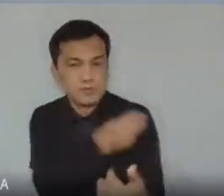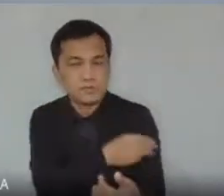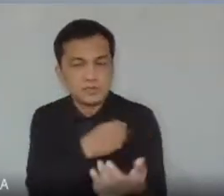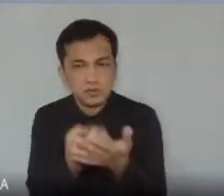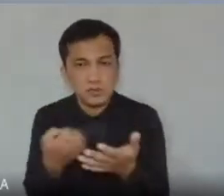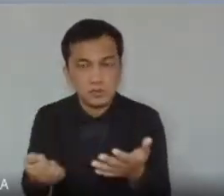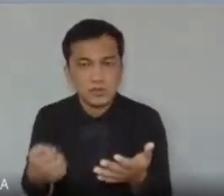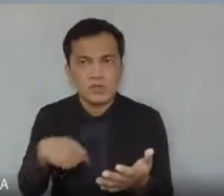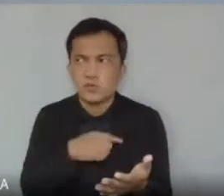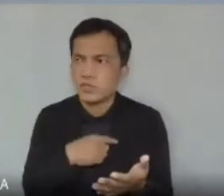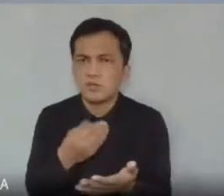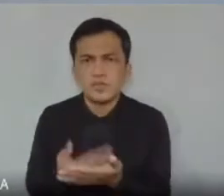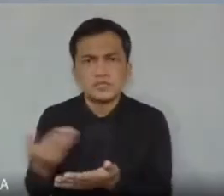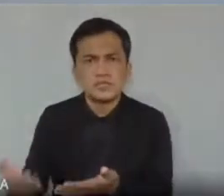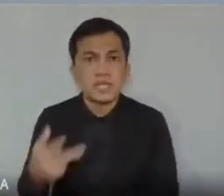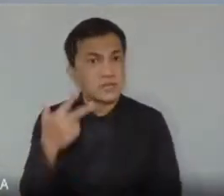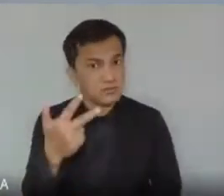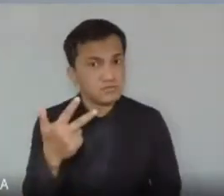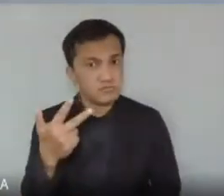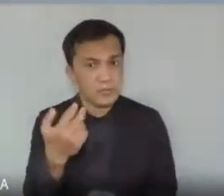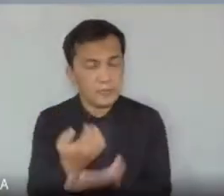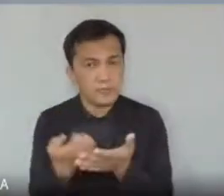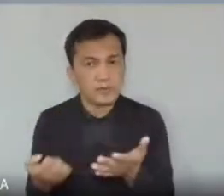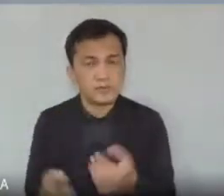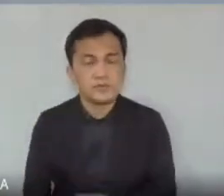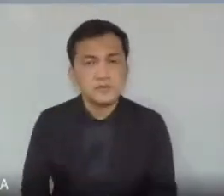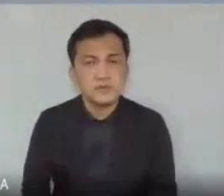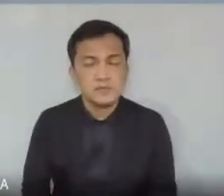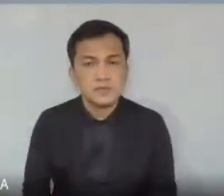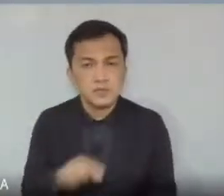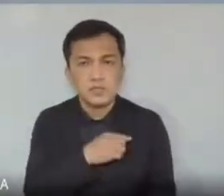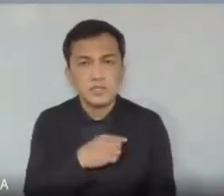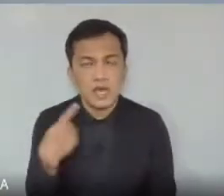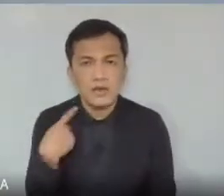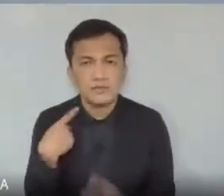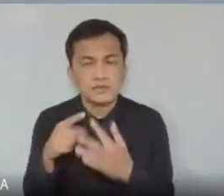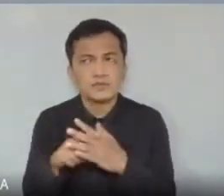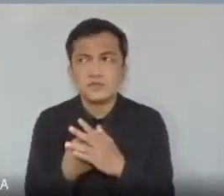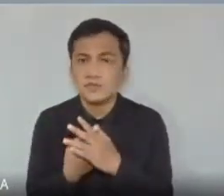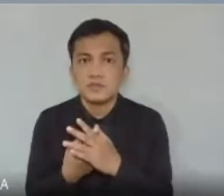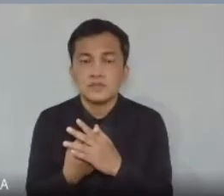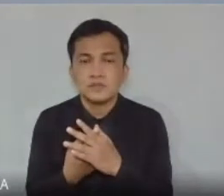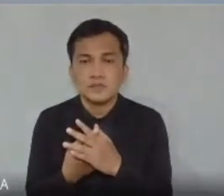From then on, the 3 telemedicine equipments were deployed in far-flung